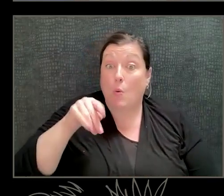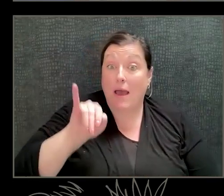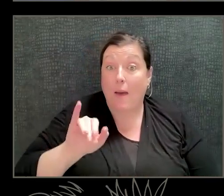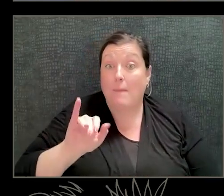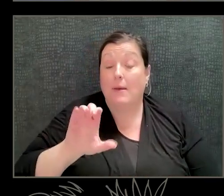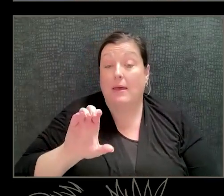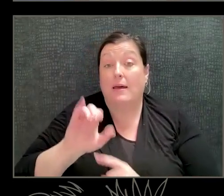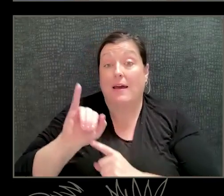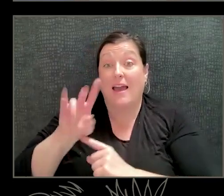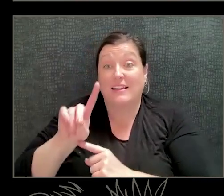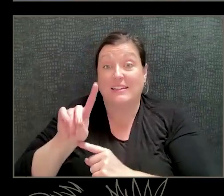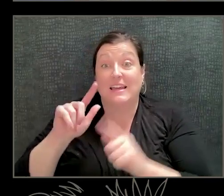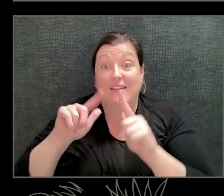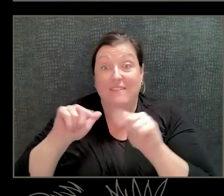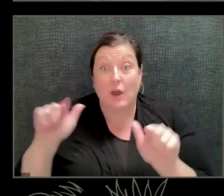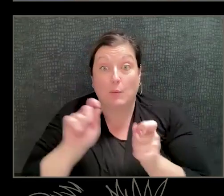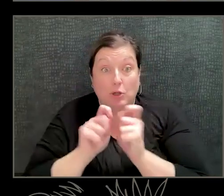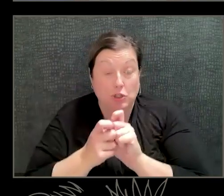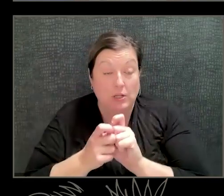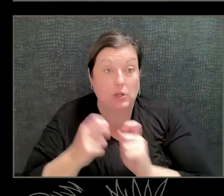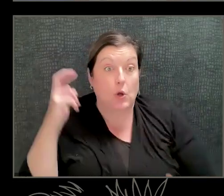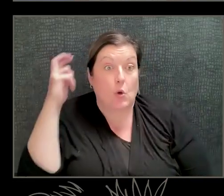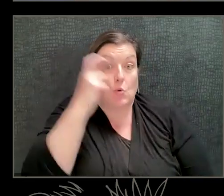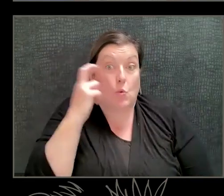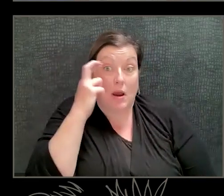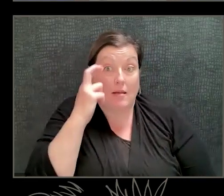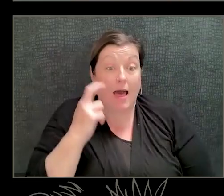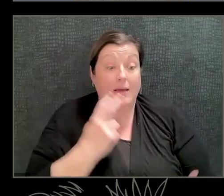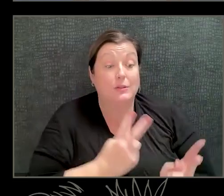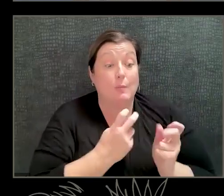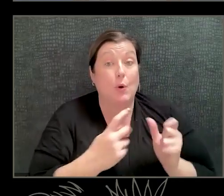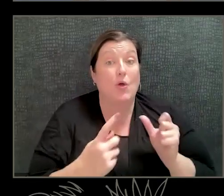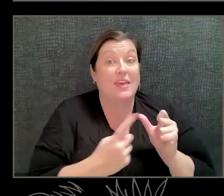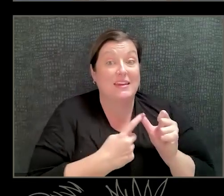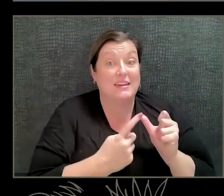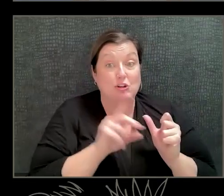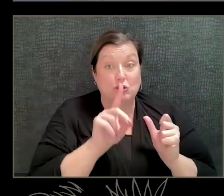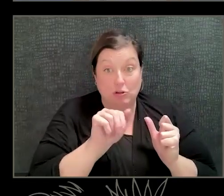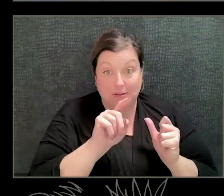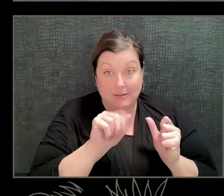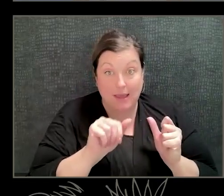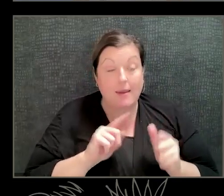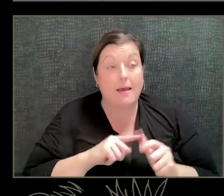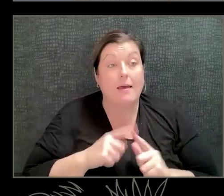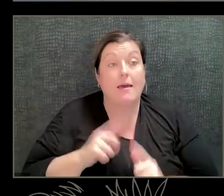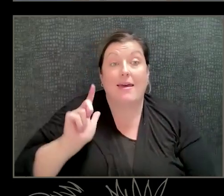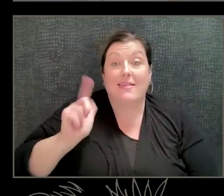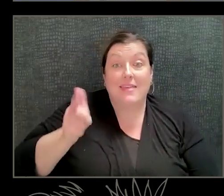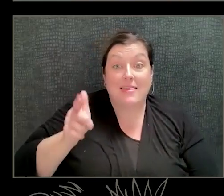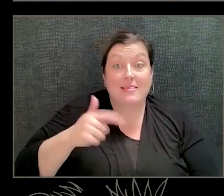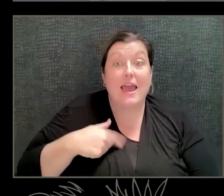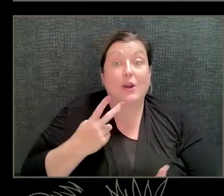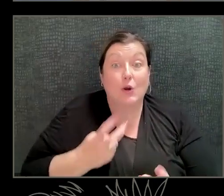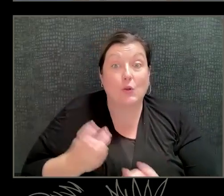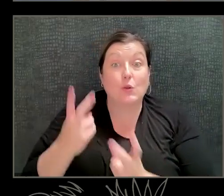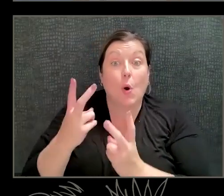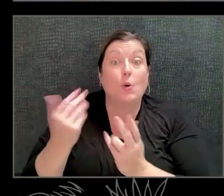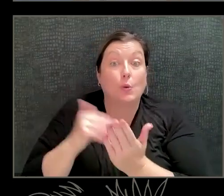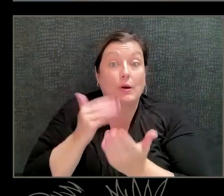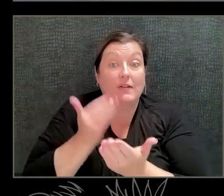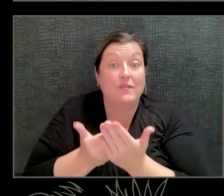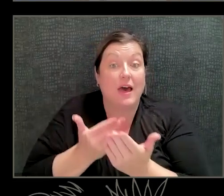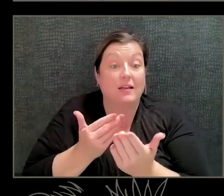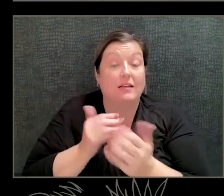starts changing, you realize it and you pull the initial data out. And then later, your loader might revalidate and send you